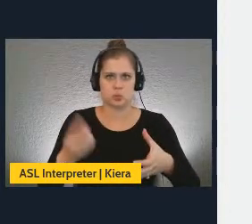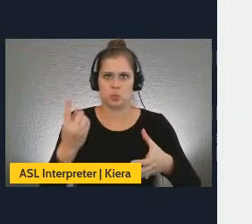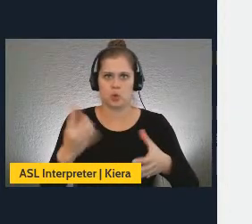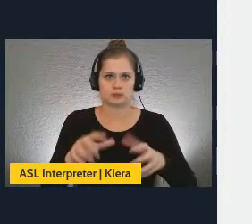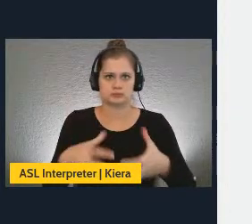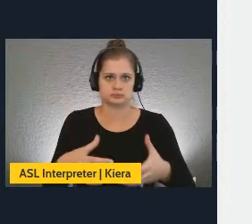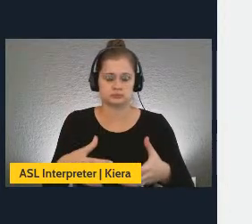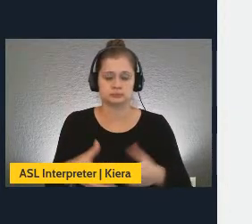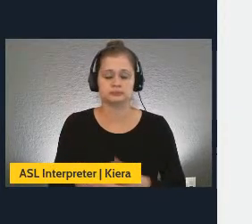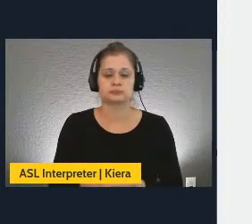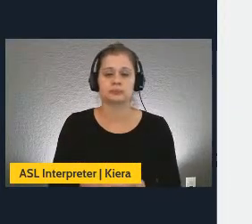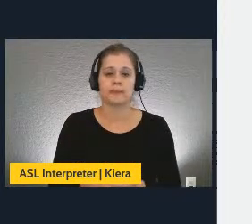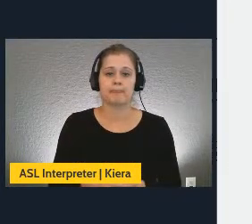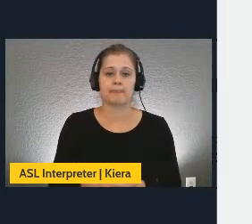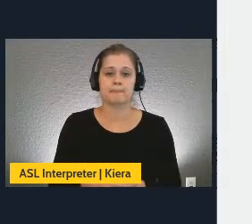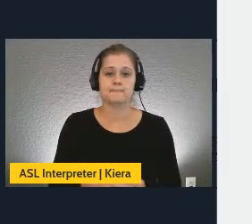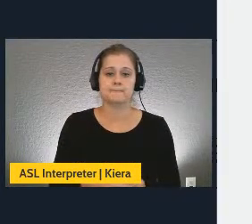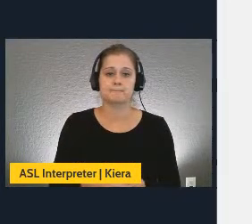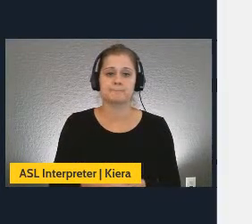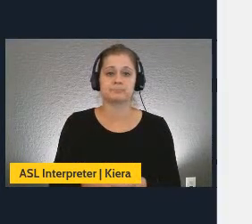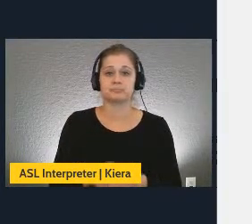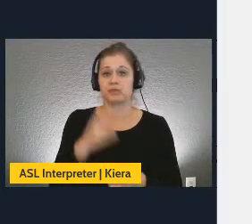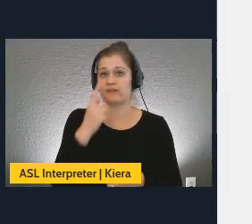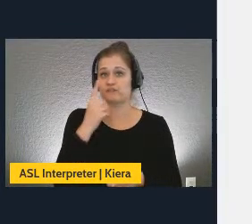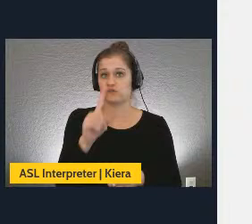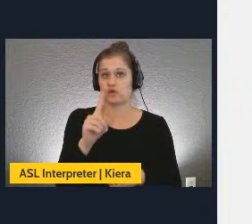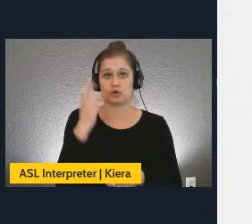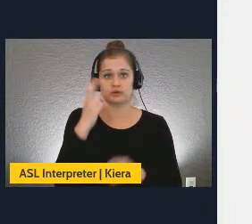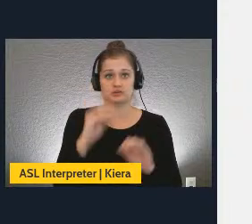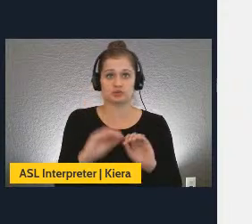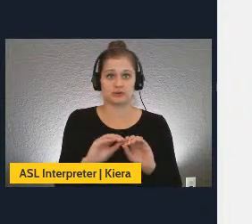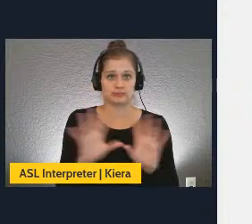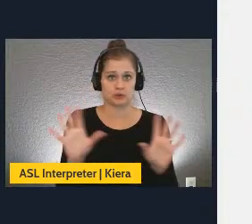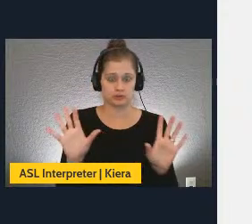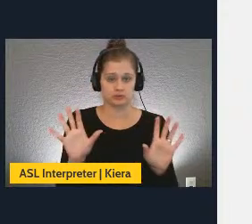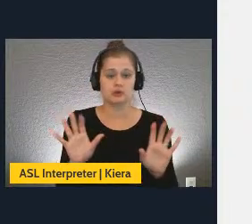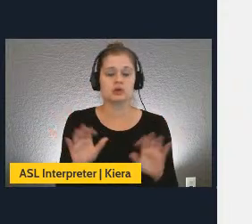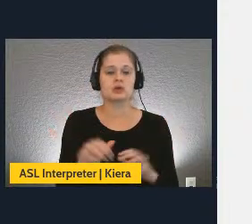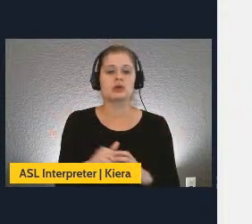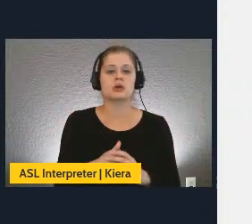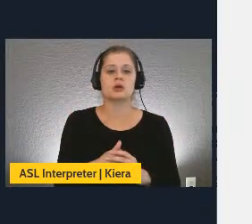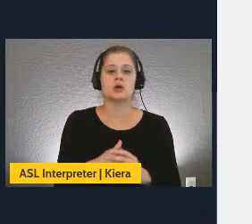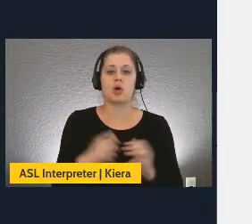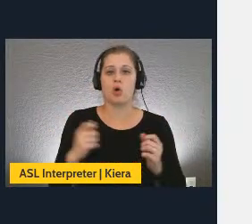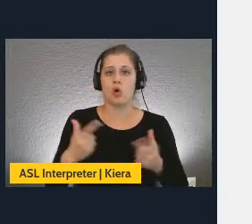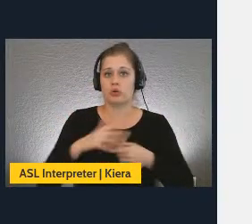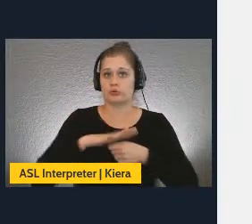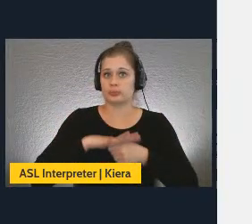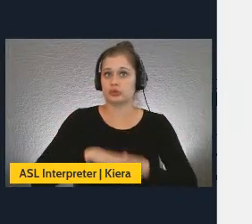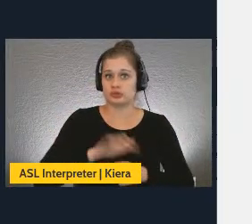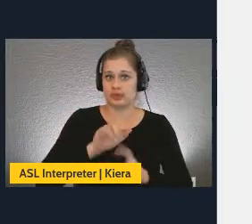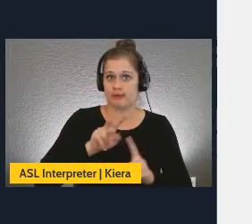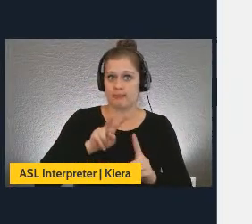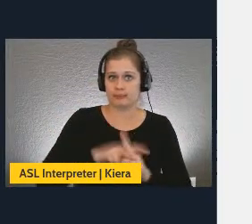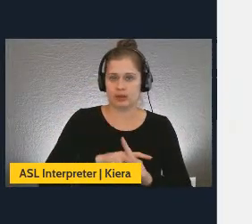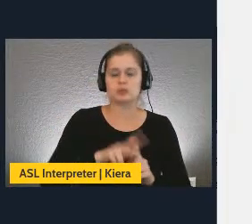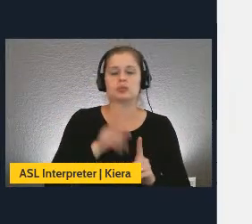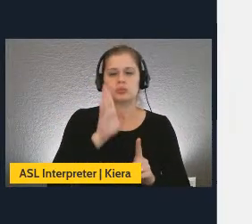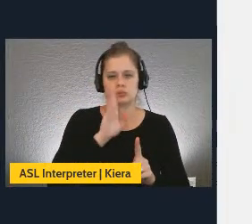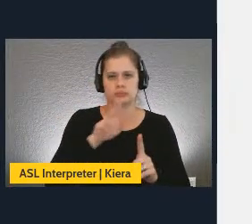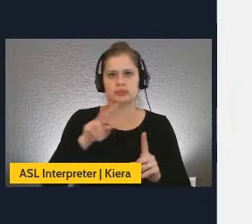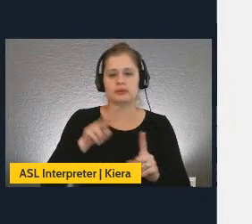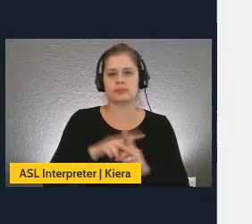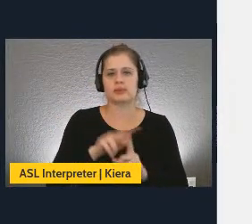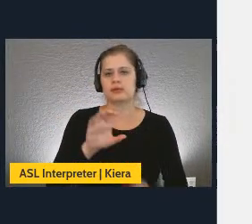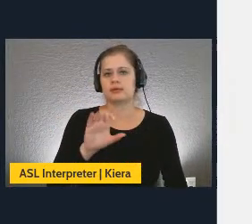For the sake of transparency, we can see that all suppressions that get applied to the CloudFormation template that